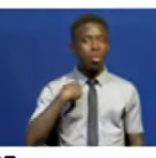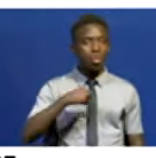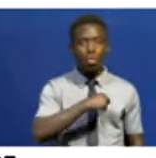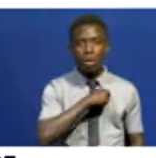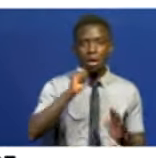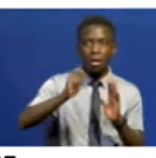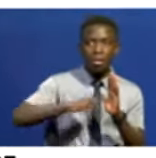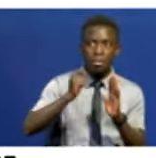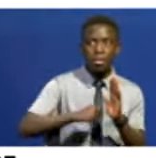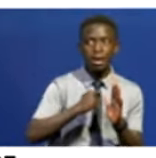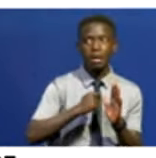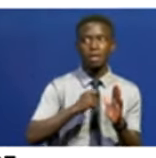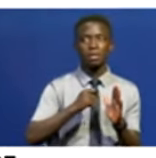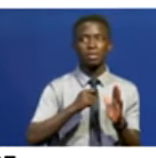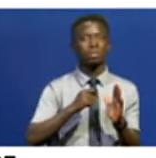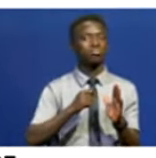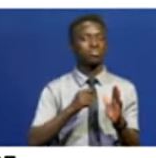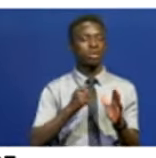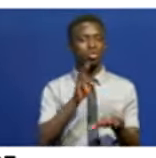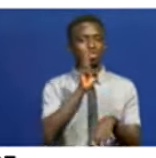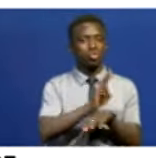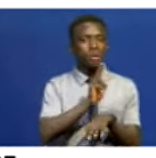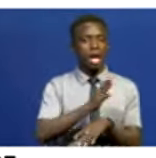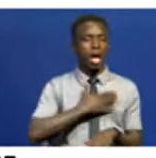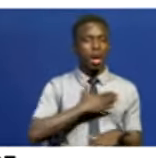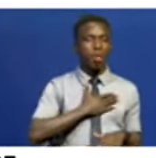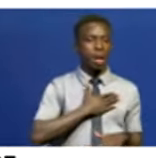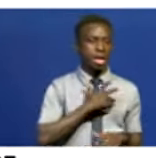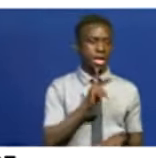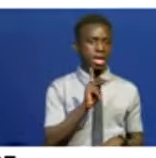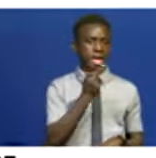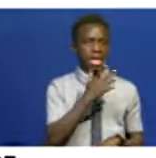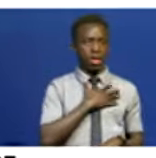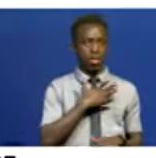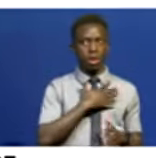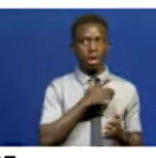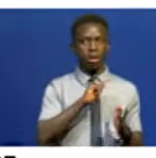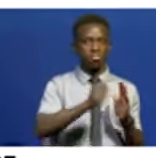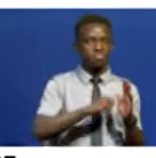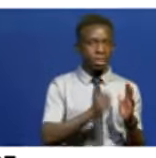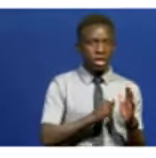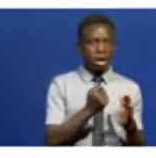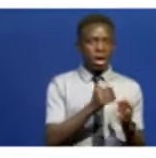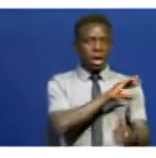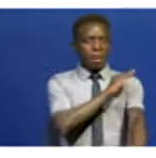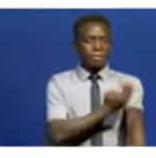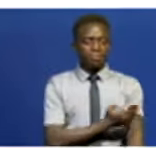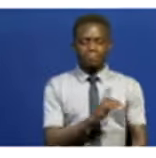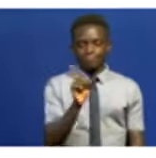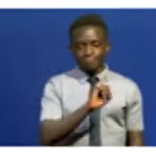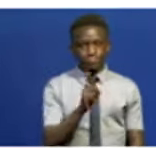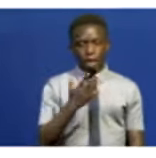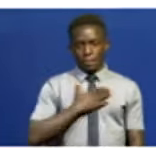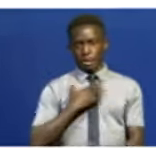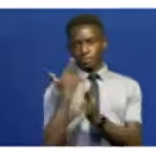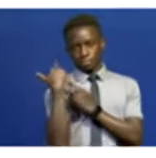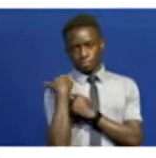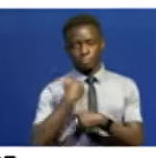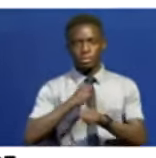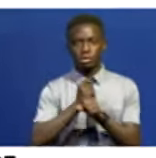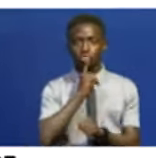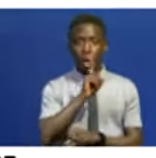our products using our local manufacturing capabilities. It is also my responsibility to make sure that the products you